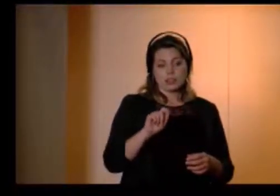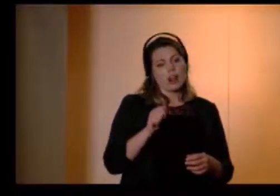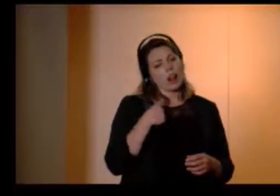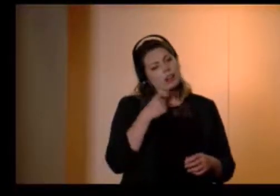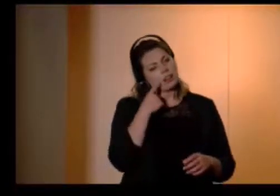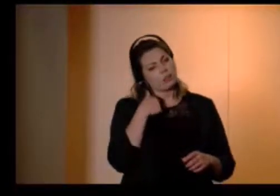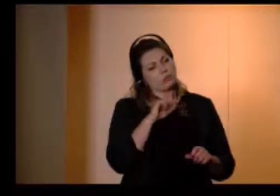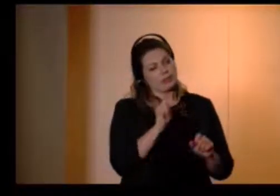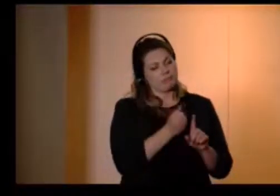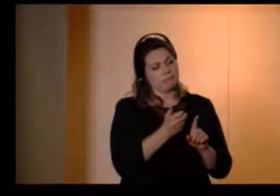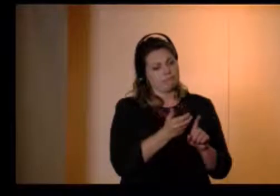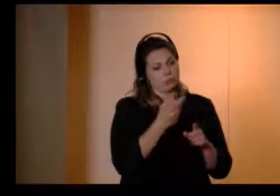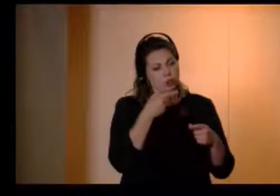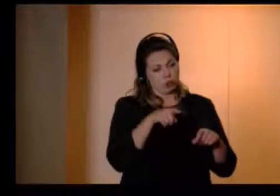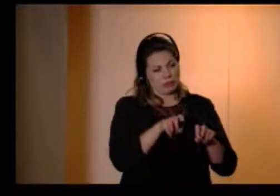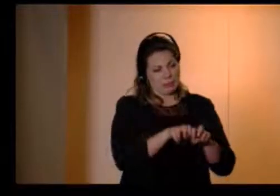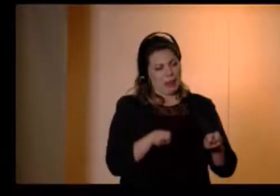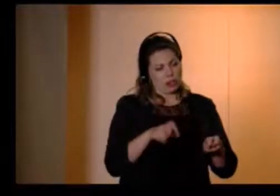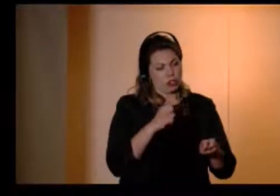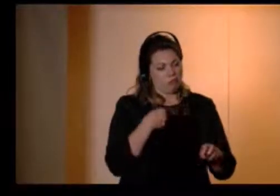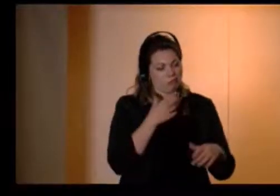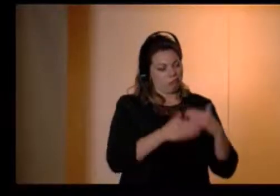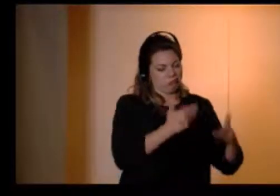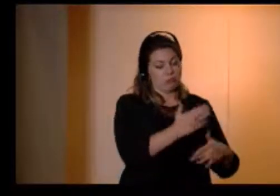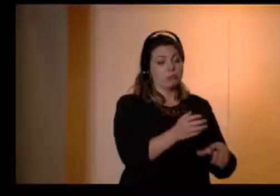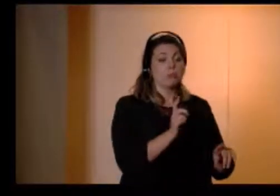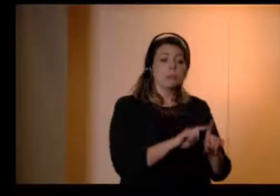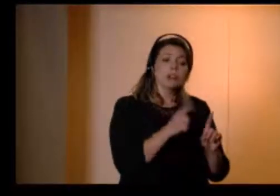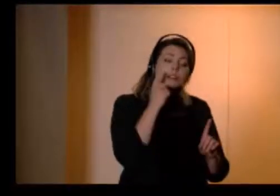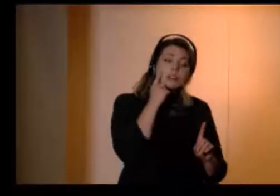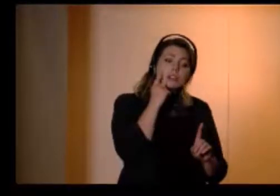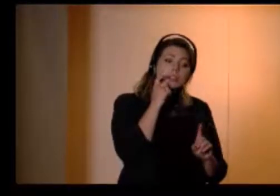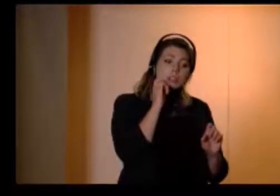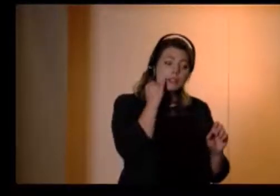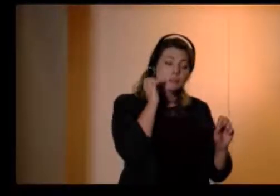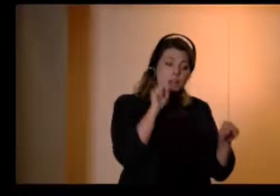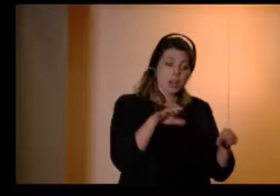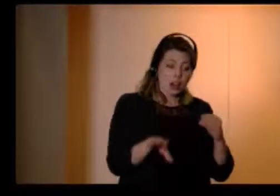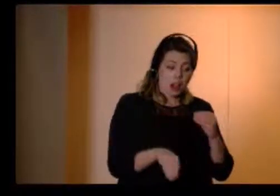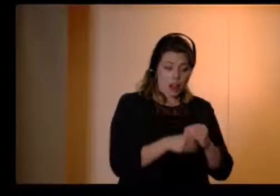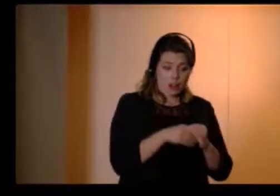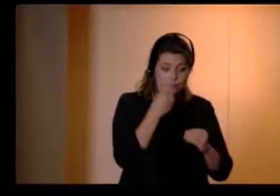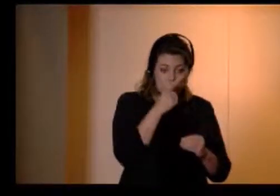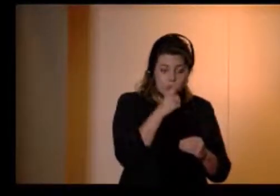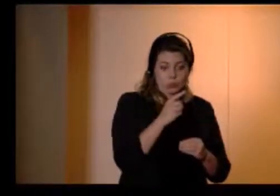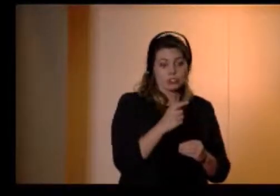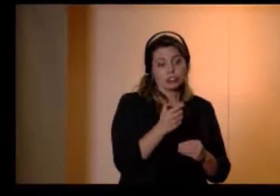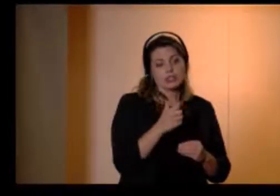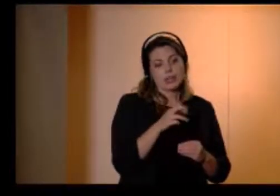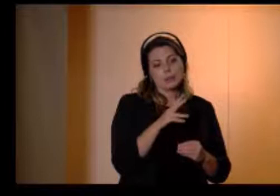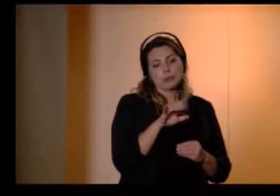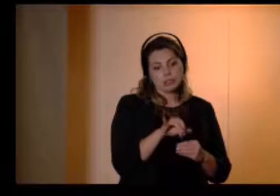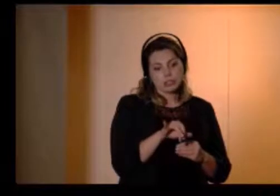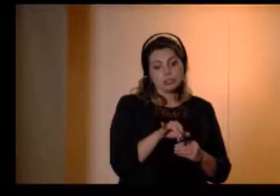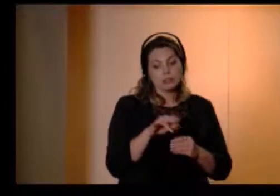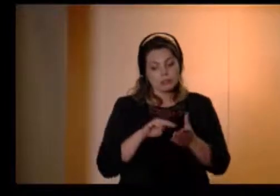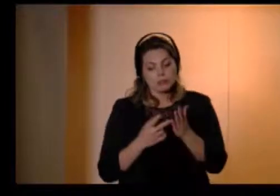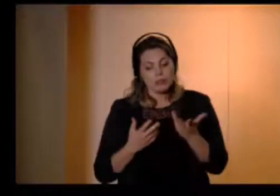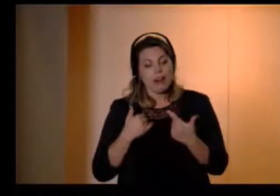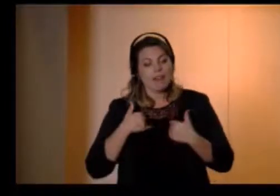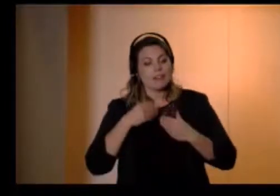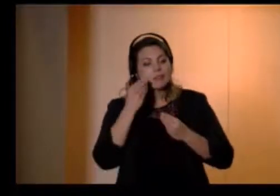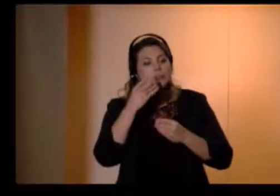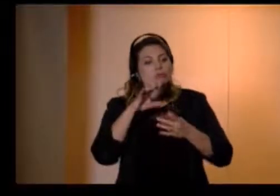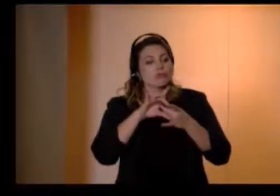into some of this in the panel, so I'm going to kind of skip through this, but being able to add that to the geometry so that this information about the